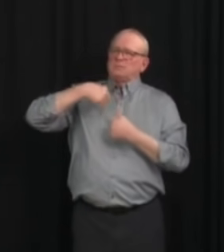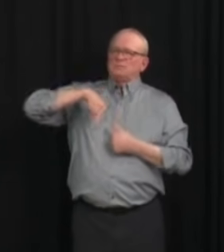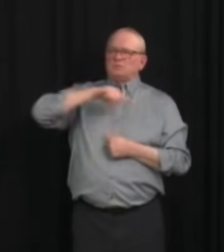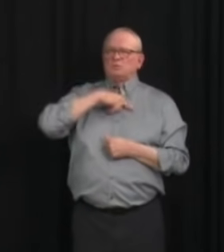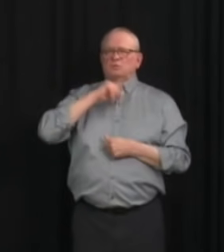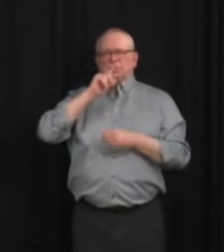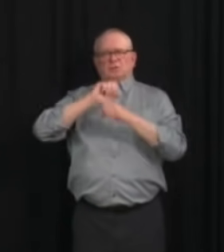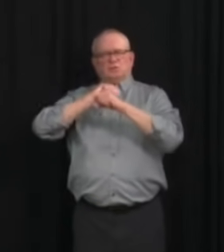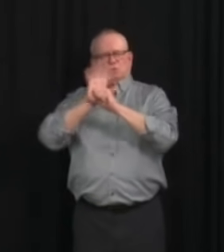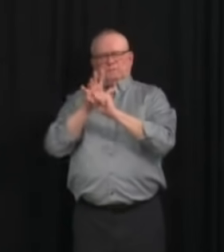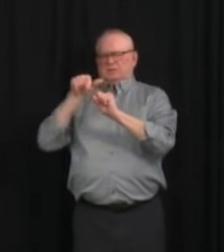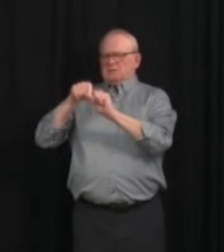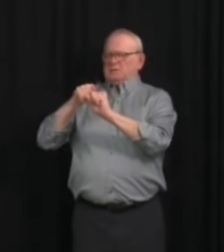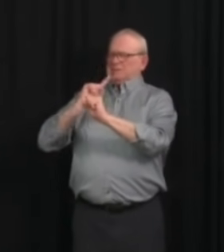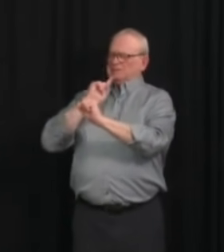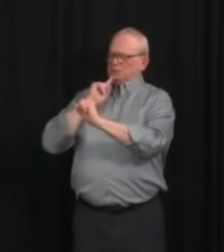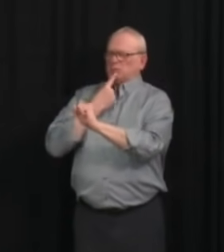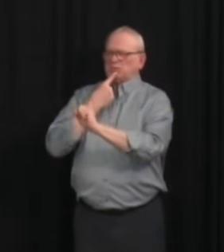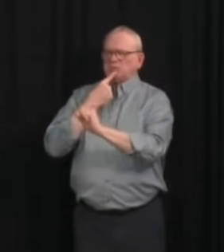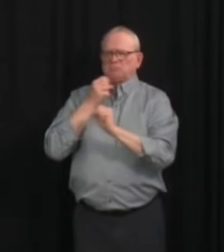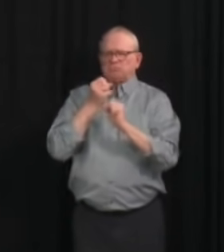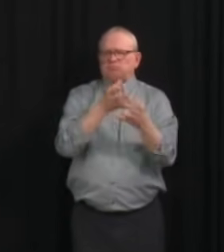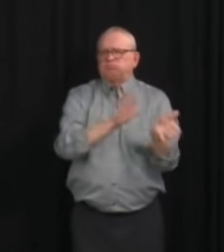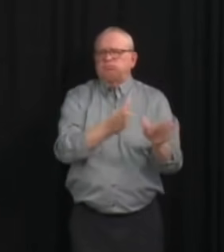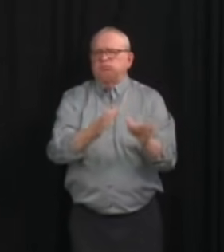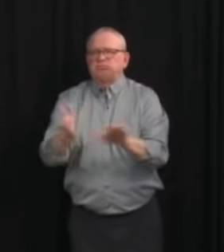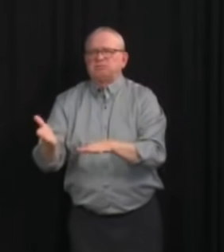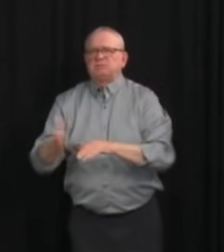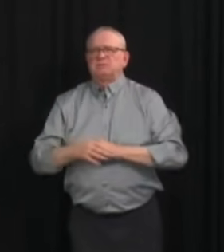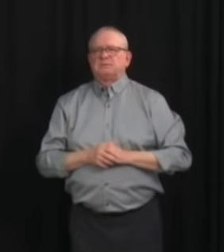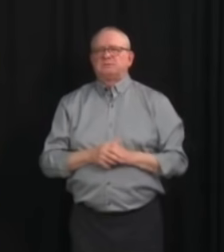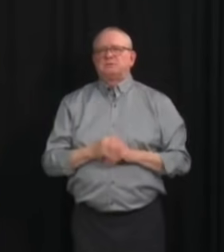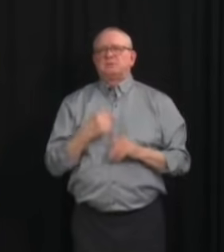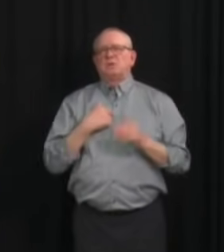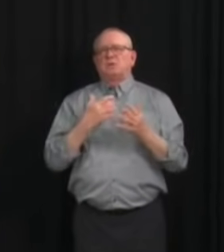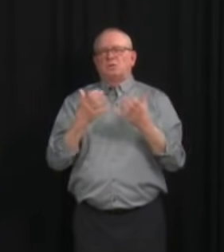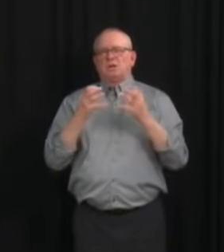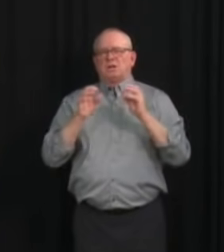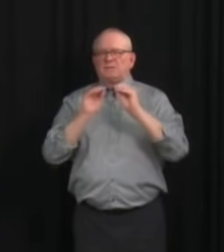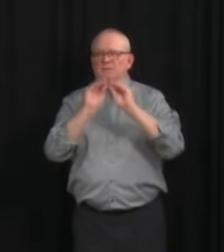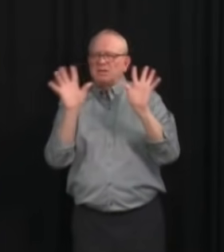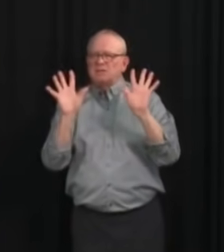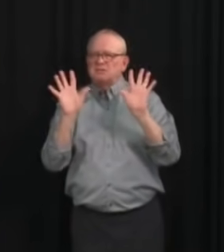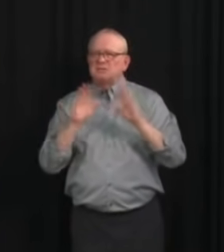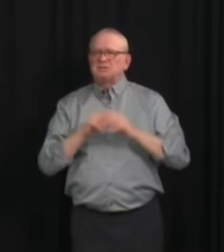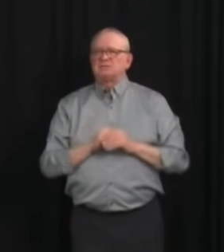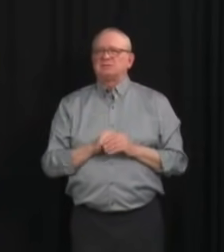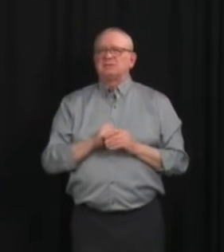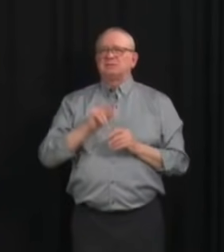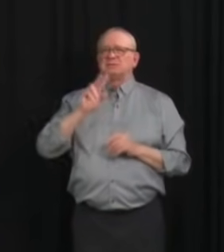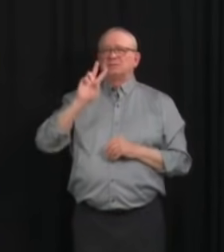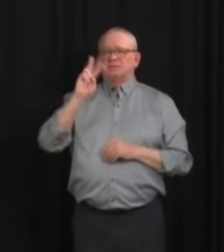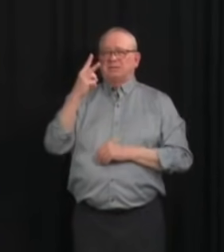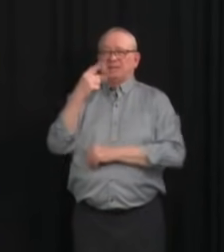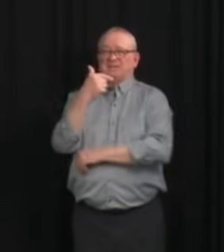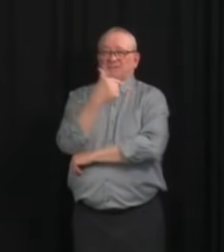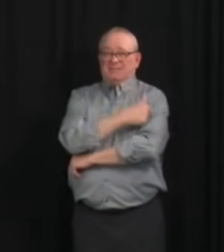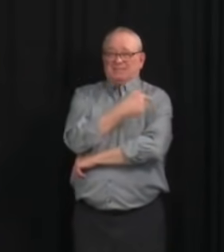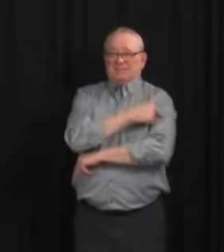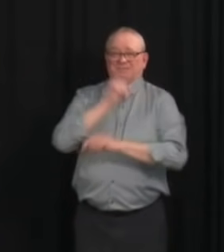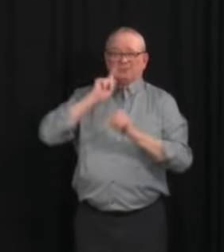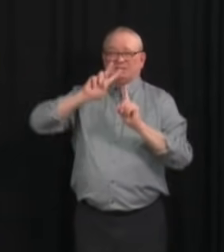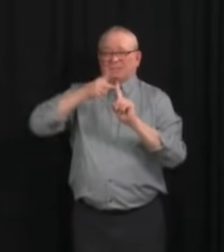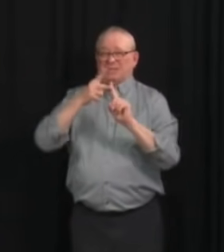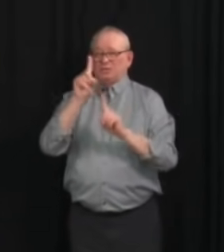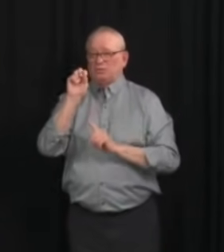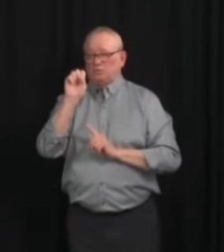doses for vaccines, so I want to clear up any confusion. Due to limited supply, as you know, we extended the interval between